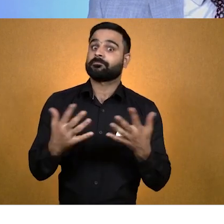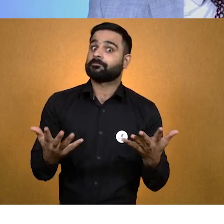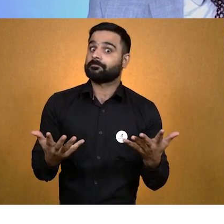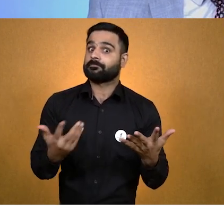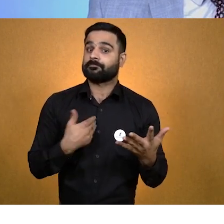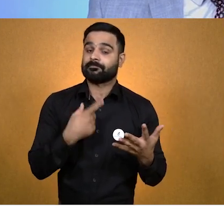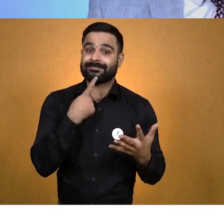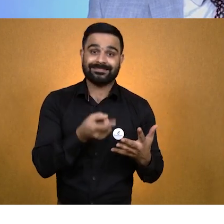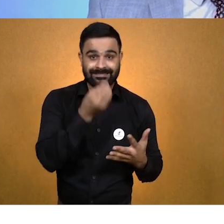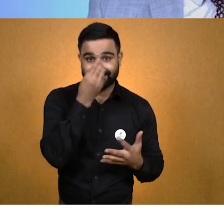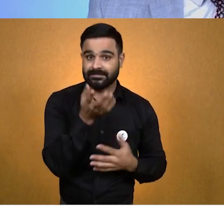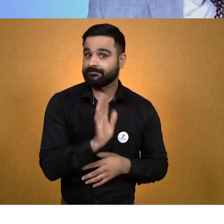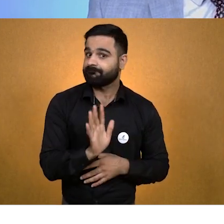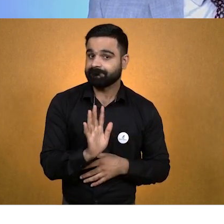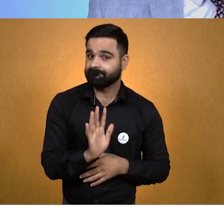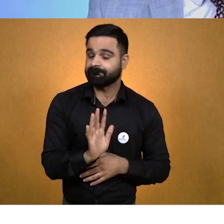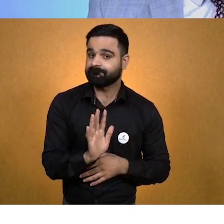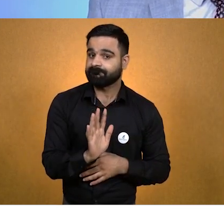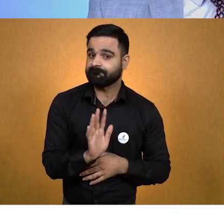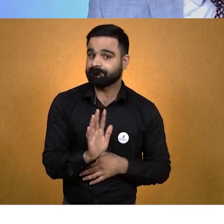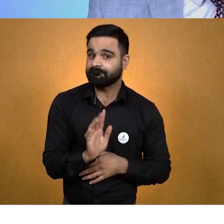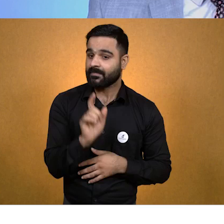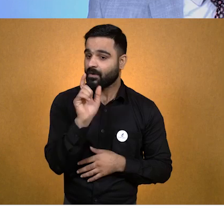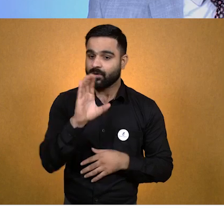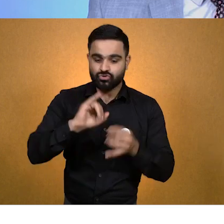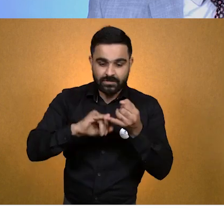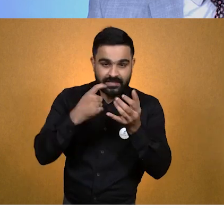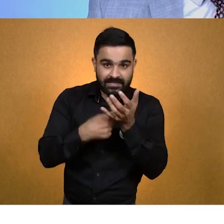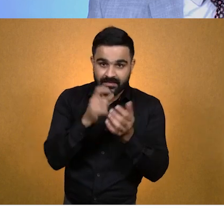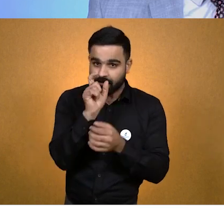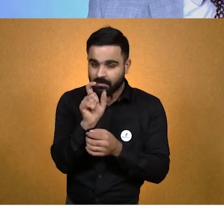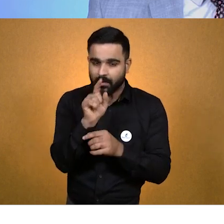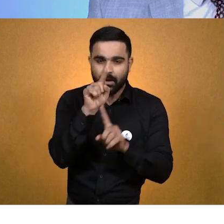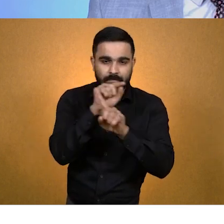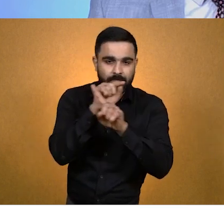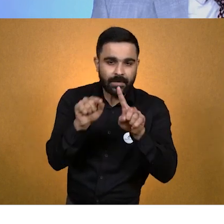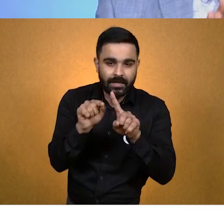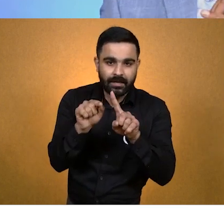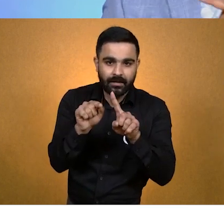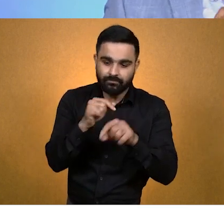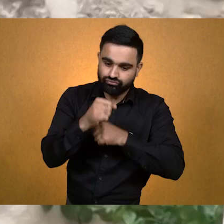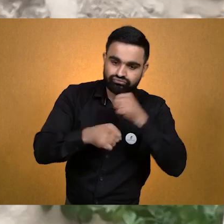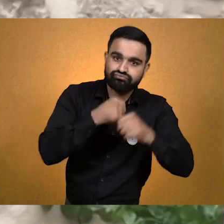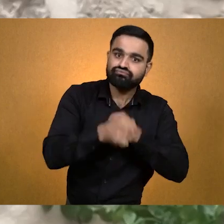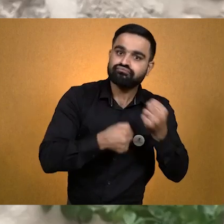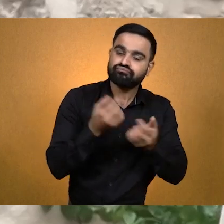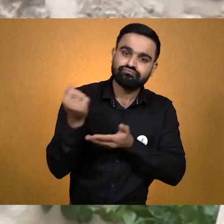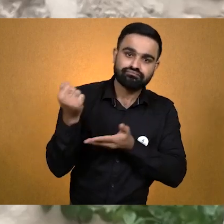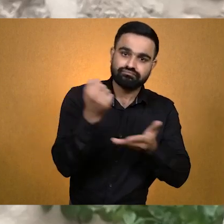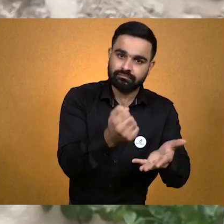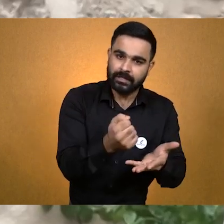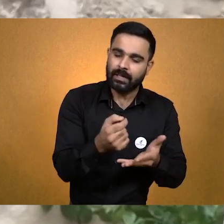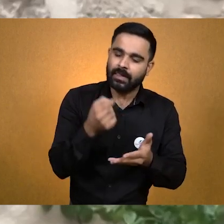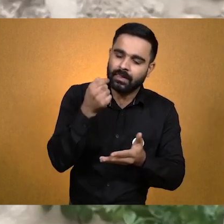I'm not going to say it's easy. In the world of CSR, only 1% of it comes to sport. So it's